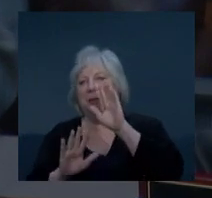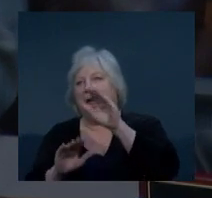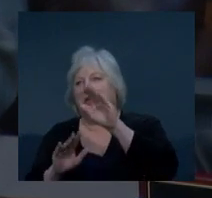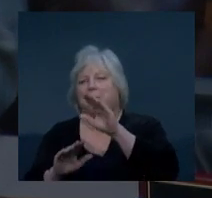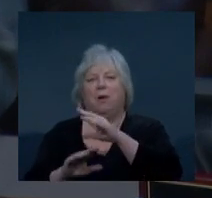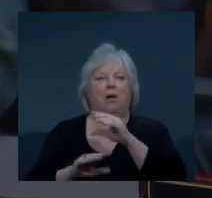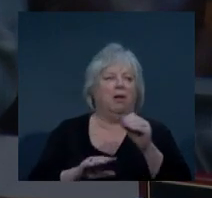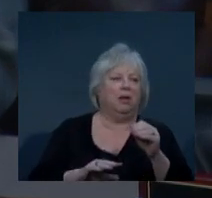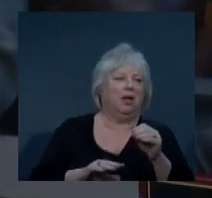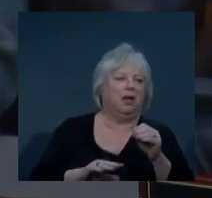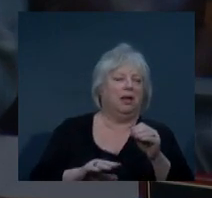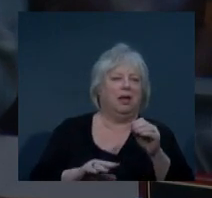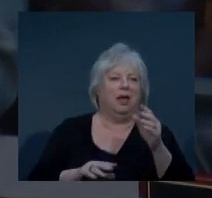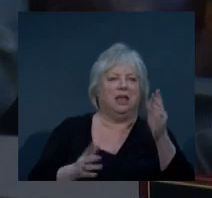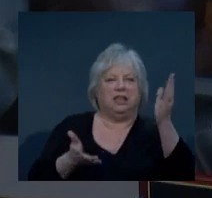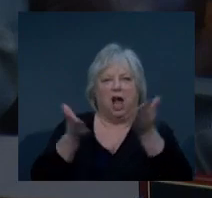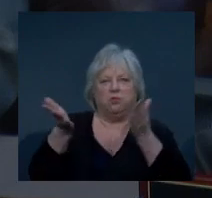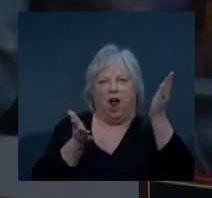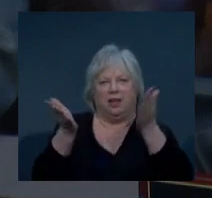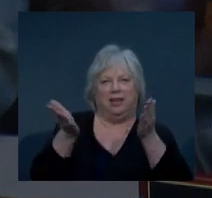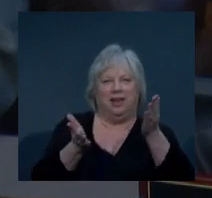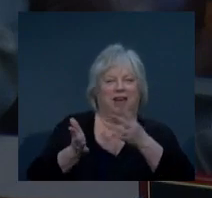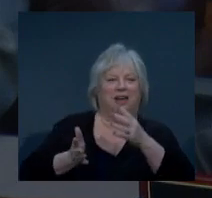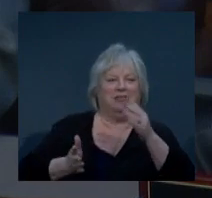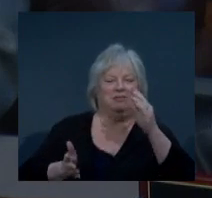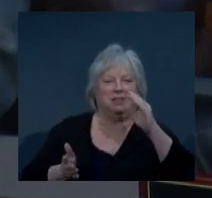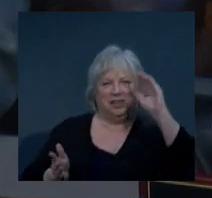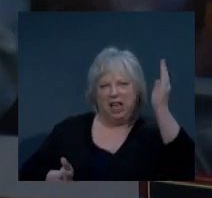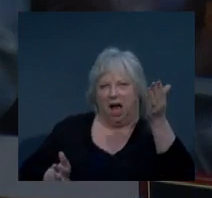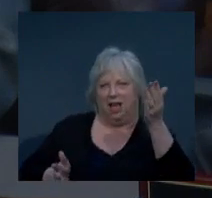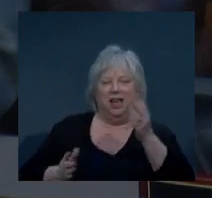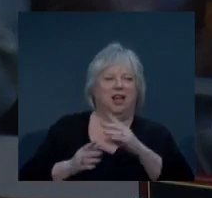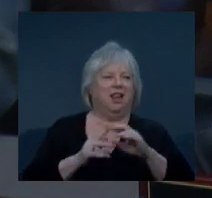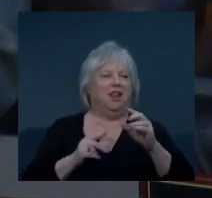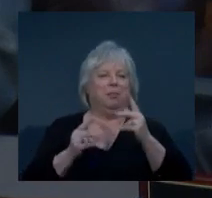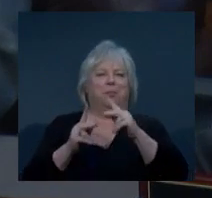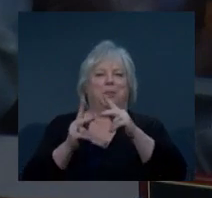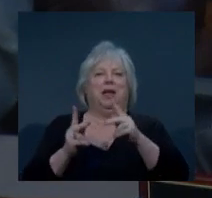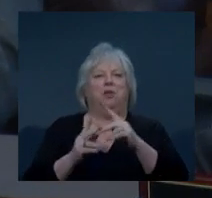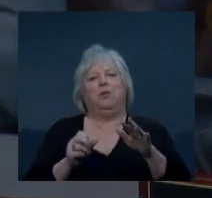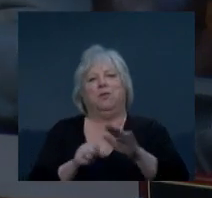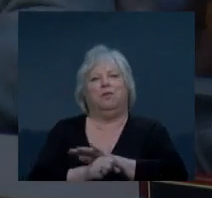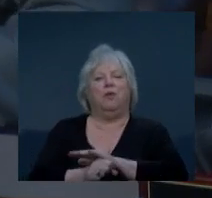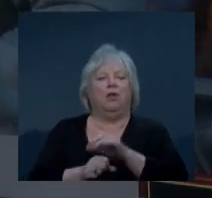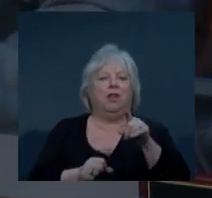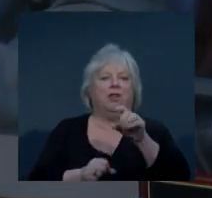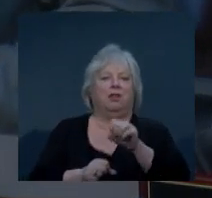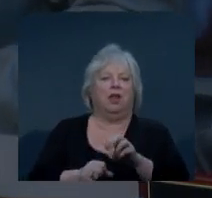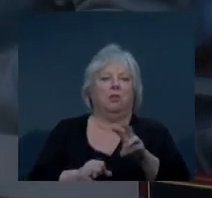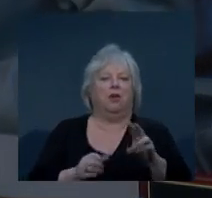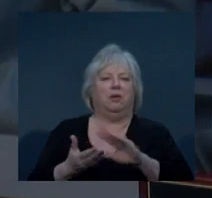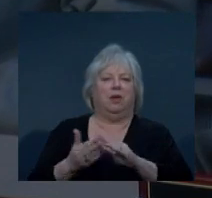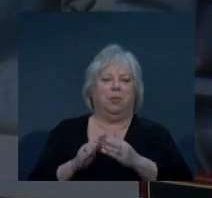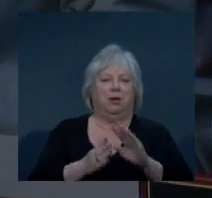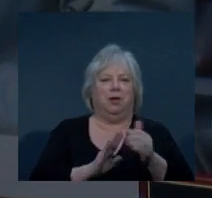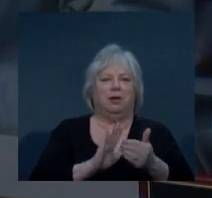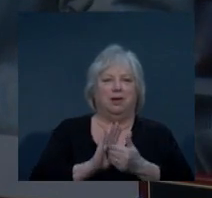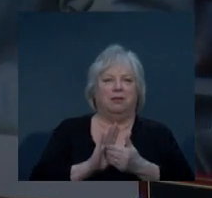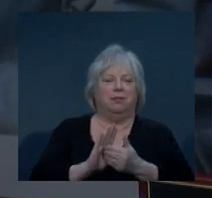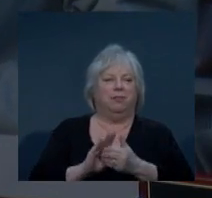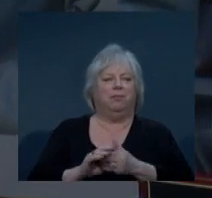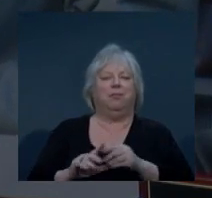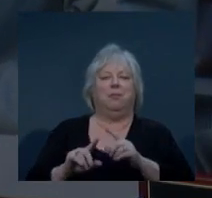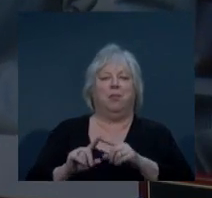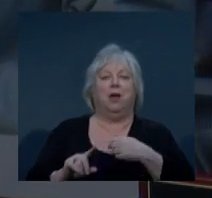and karate and all sorts of things, the place was full at the Southwest Community Center. But